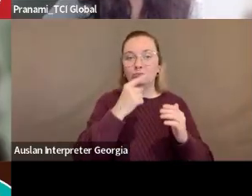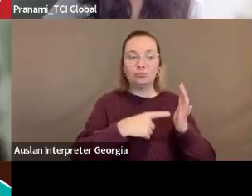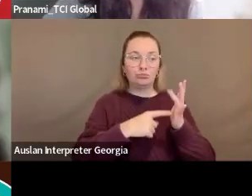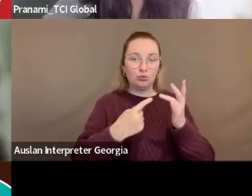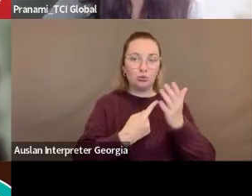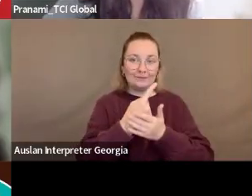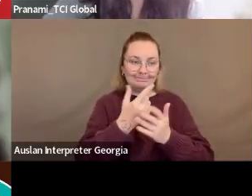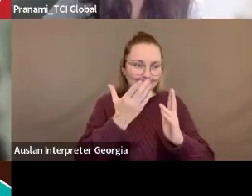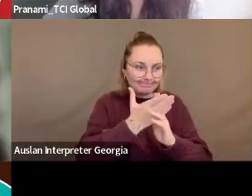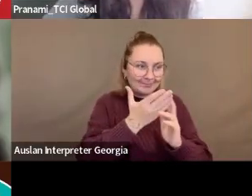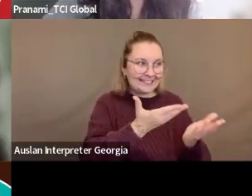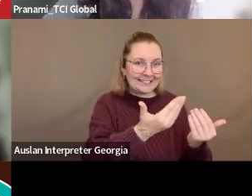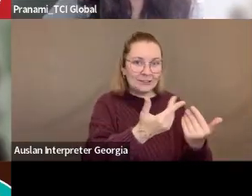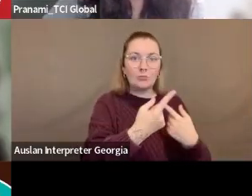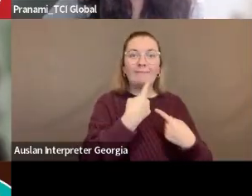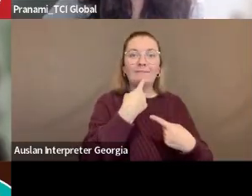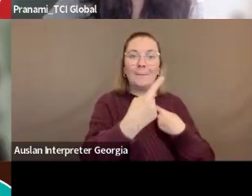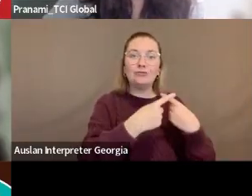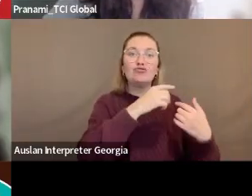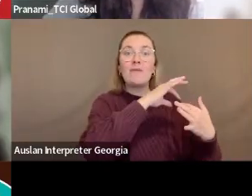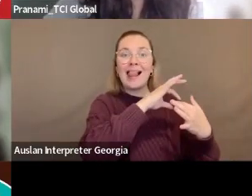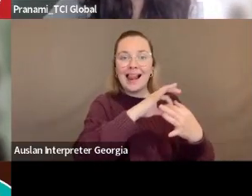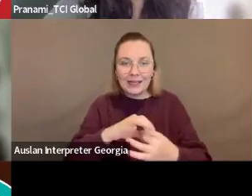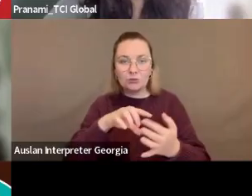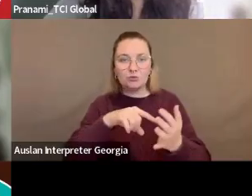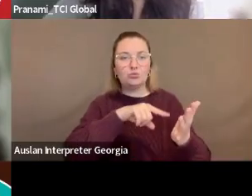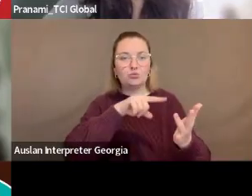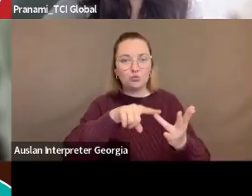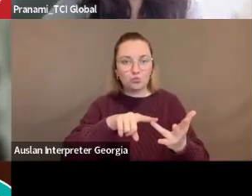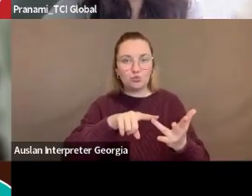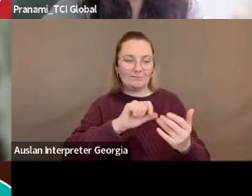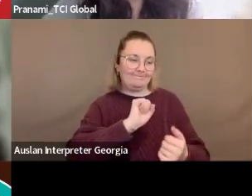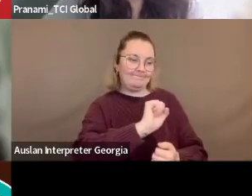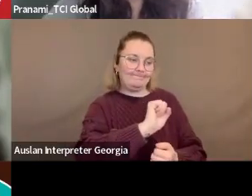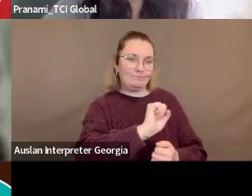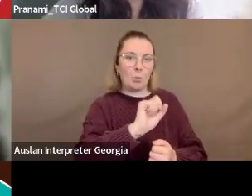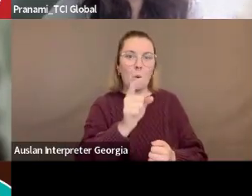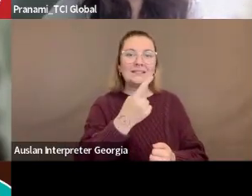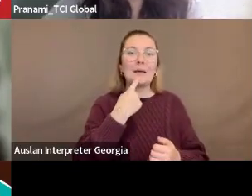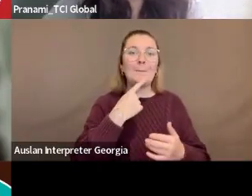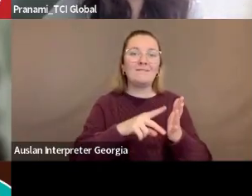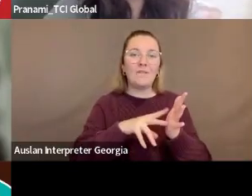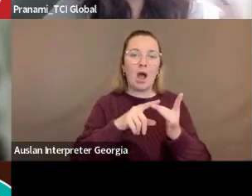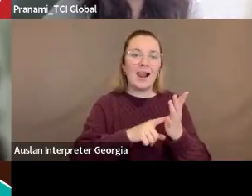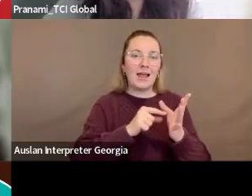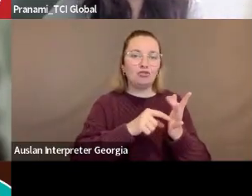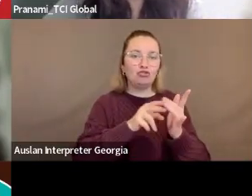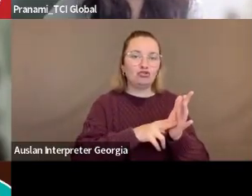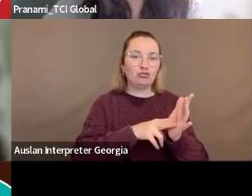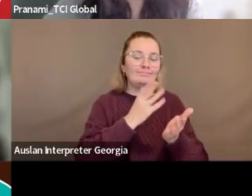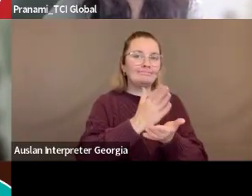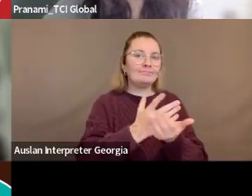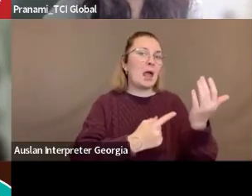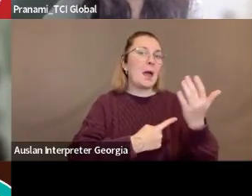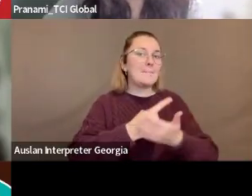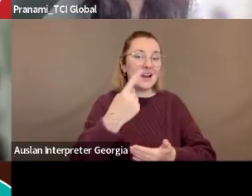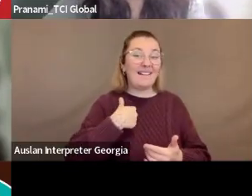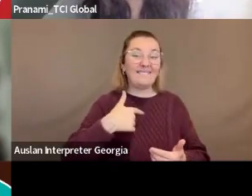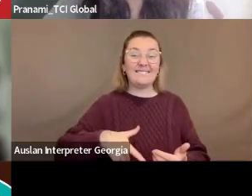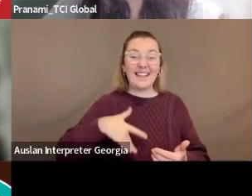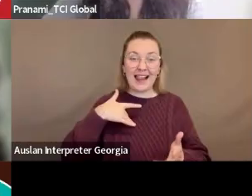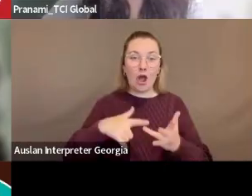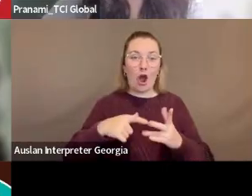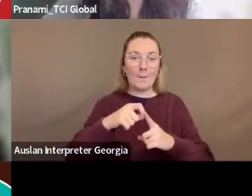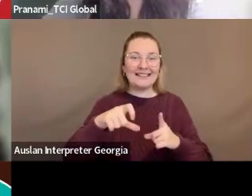access information related to the kind of violations that are happening. So I feel that OPDs need to